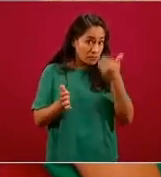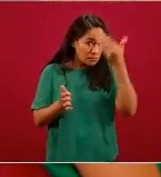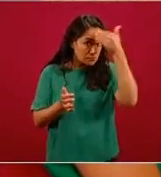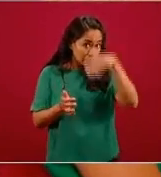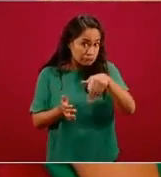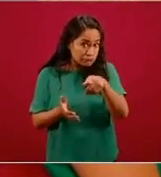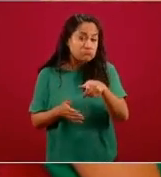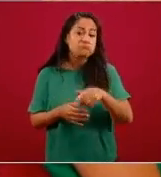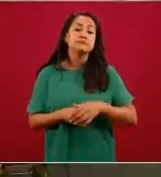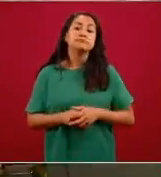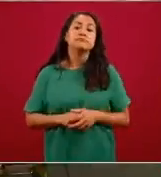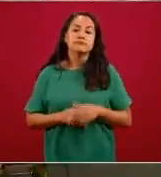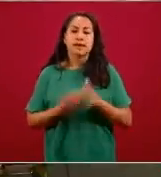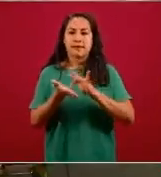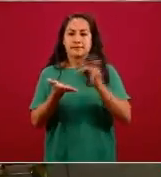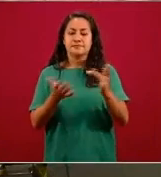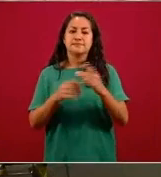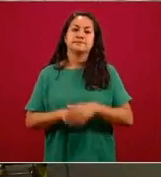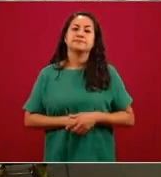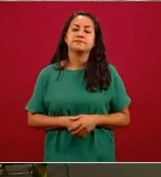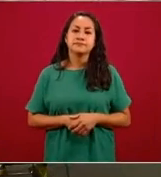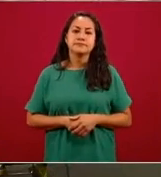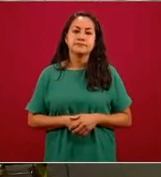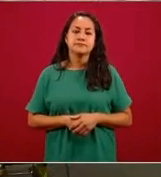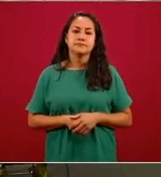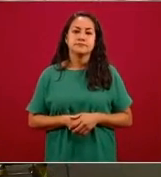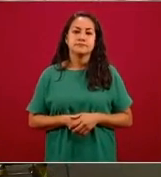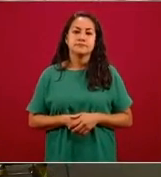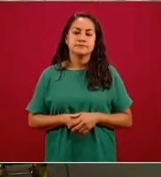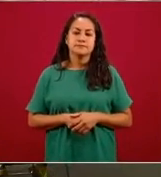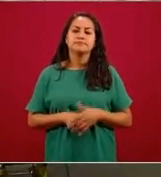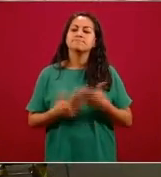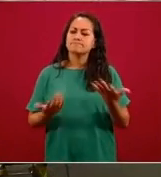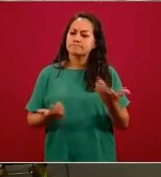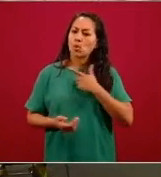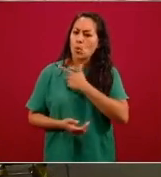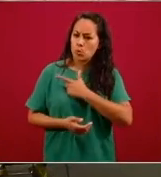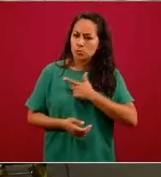a sanction or a fine for not fulfilling the requirements?